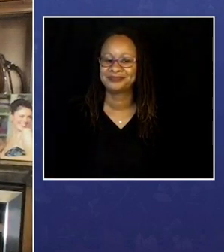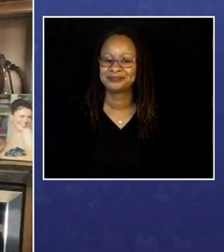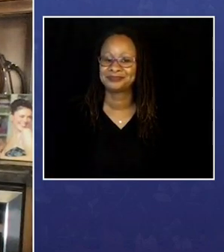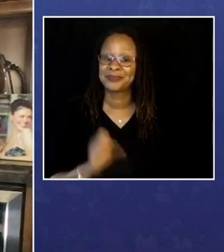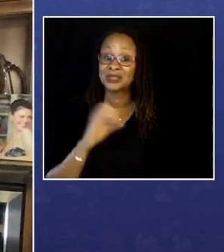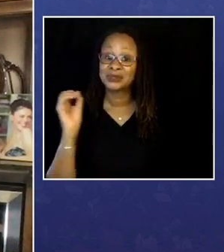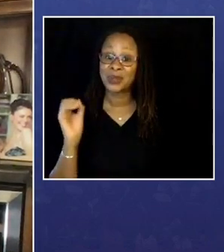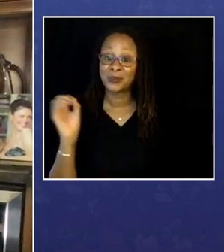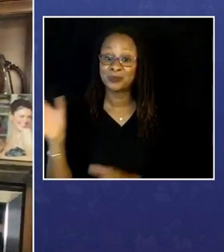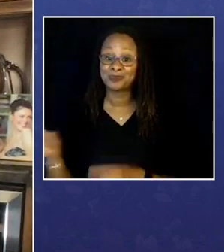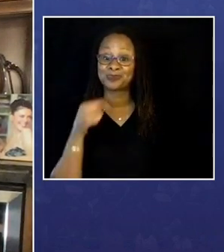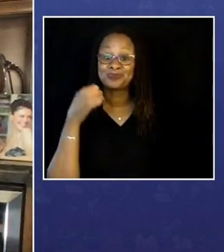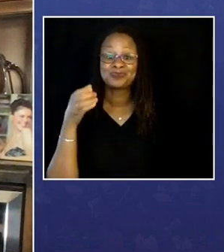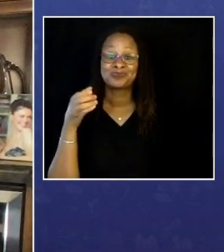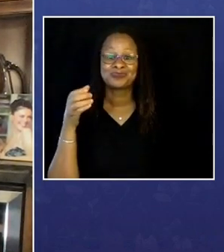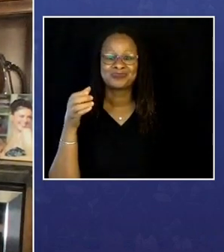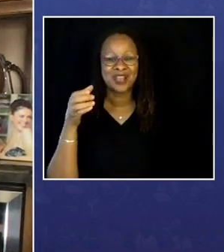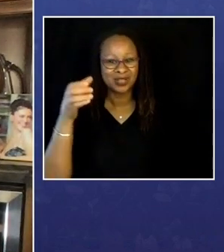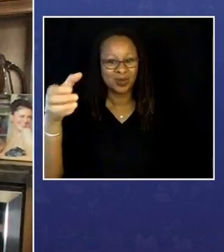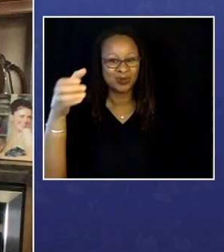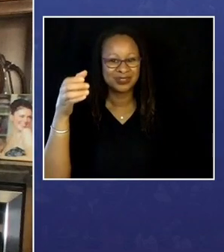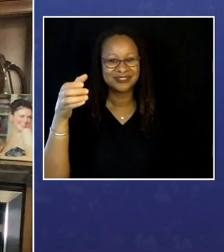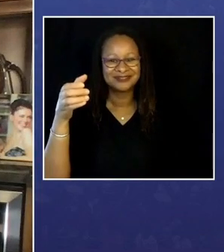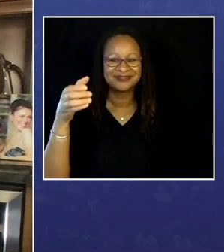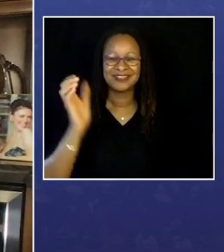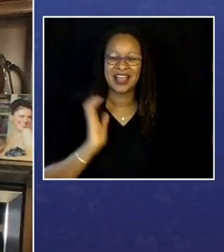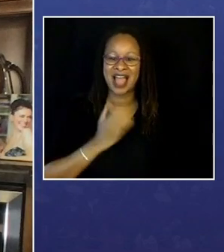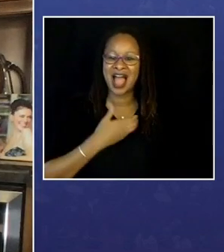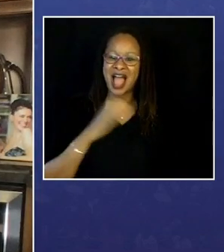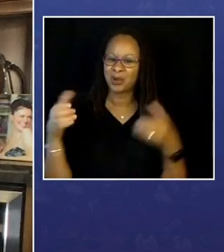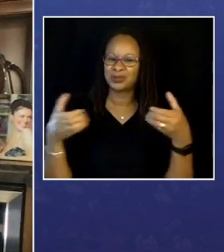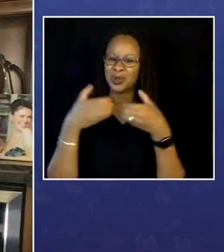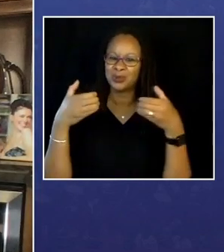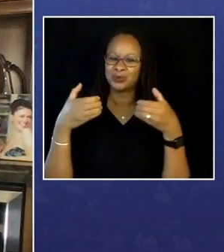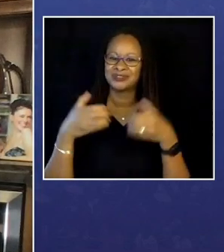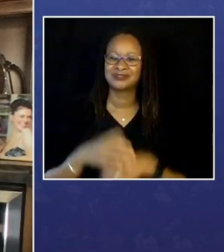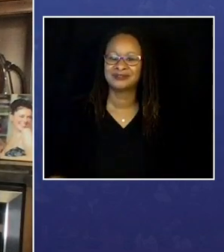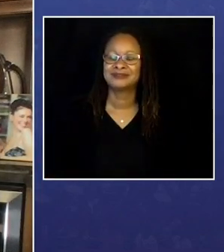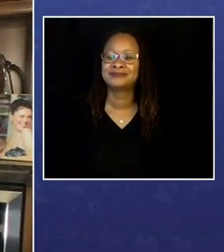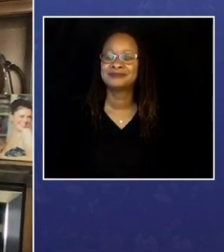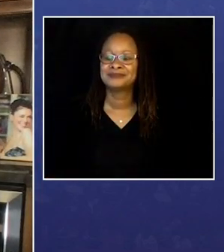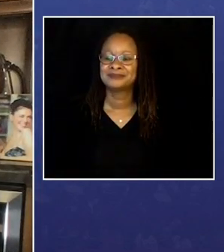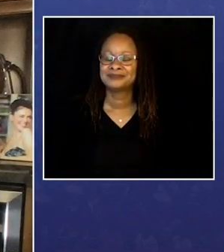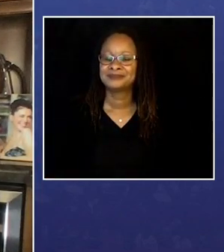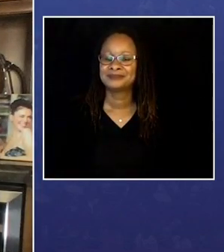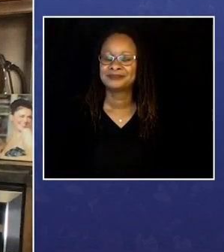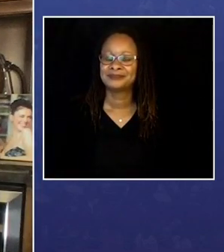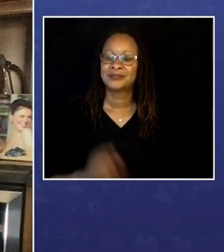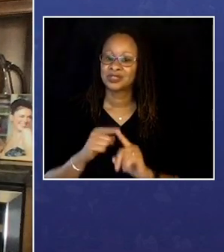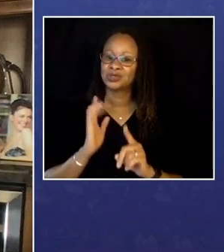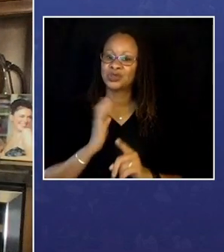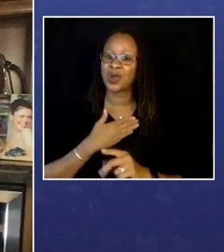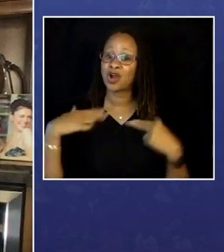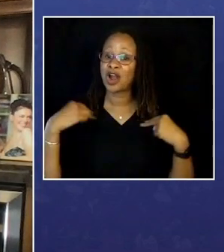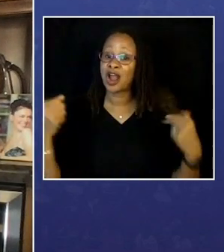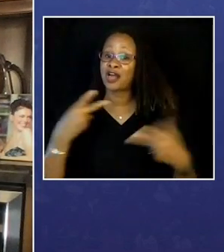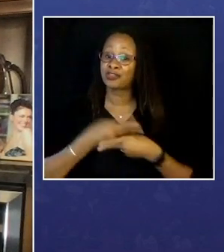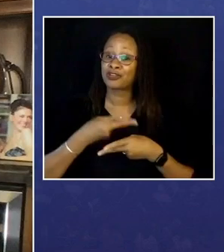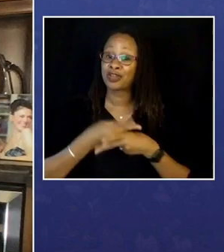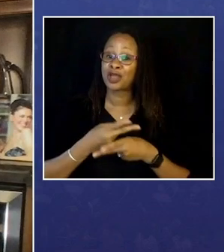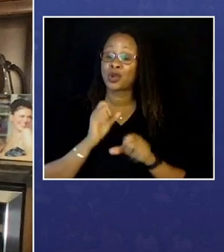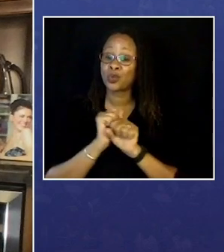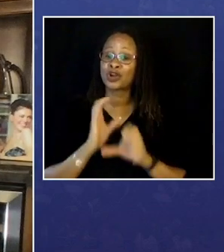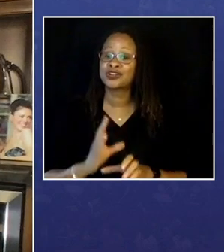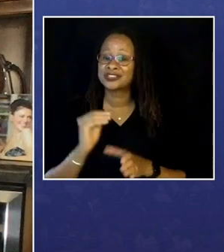So, a toast, our toast to our healthcare